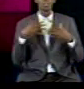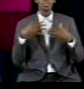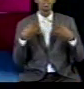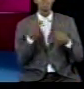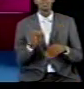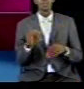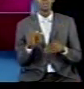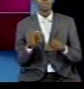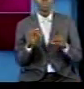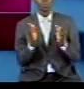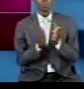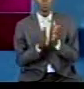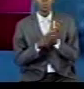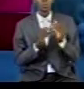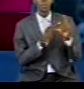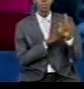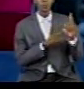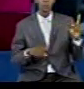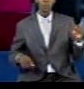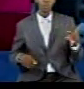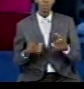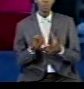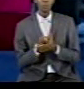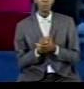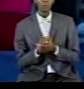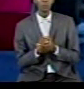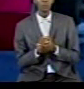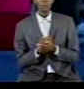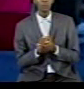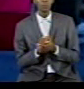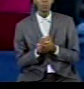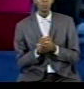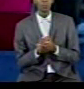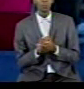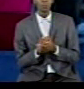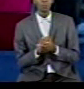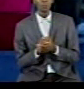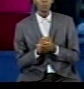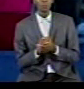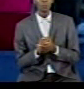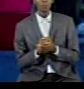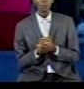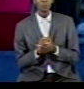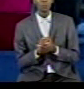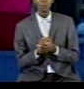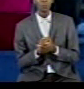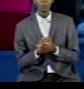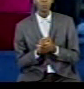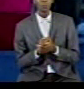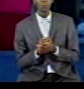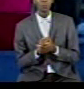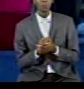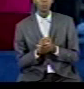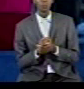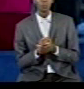praise the Lord. My name is Pierre Stella from Okana region, Bodo district. For 5 months now, I